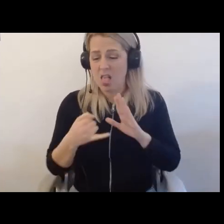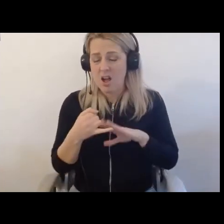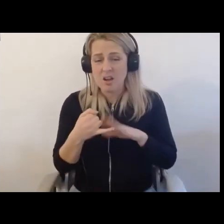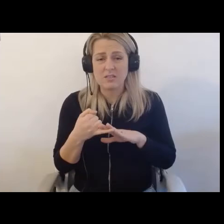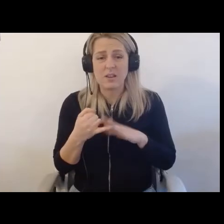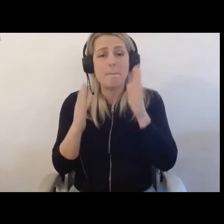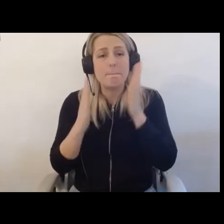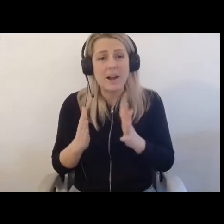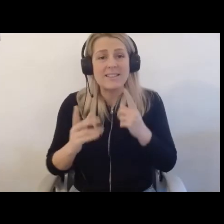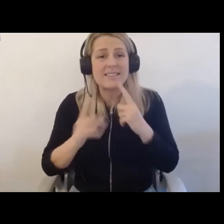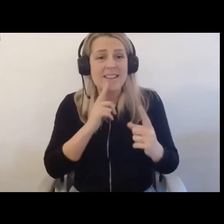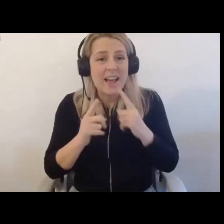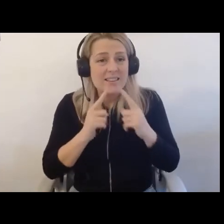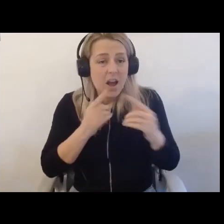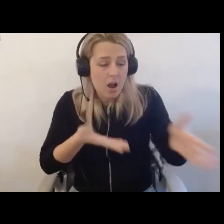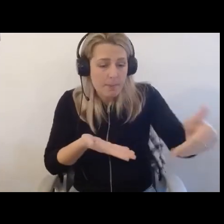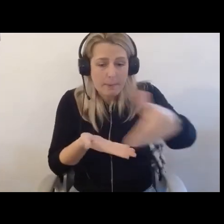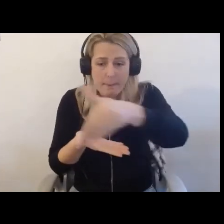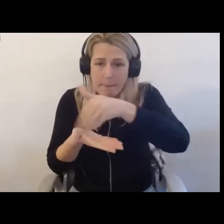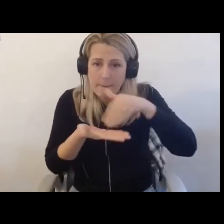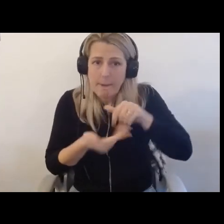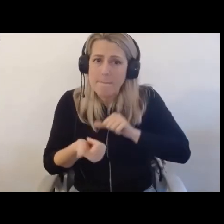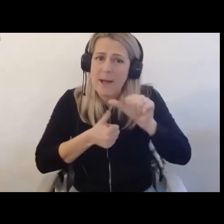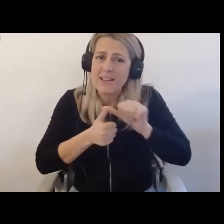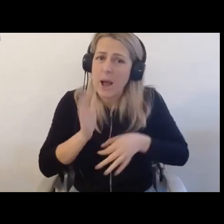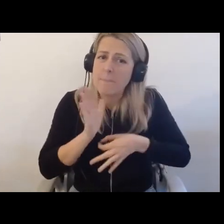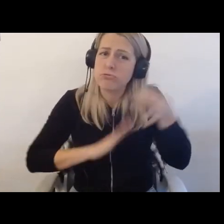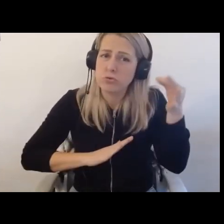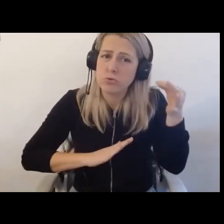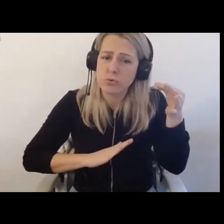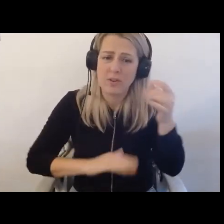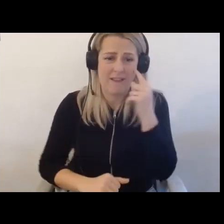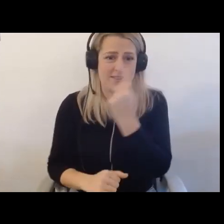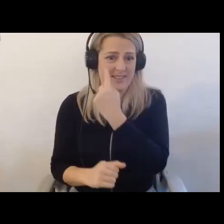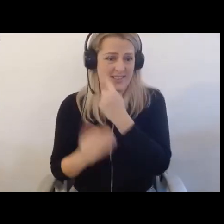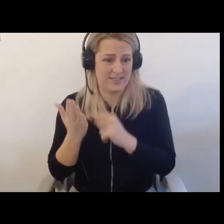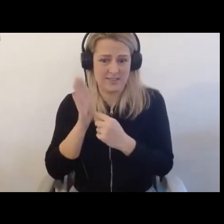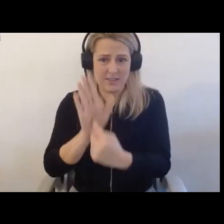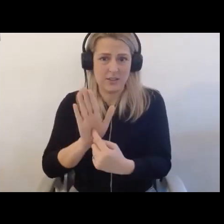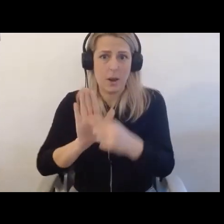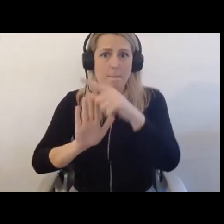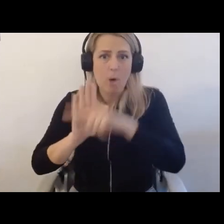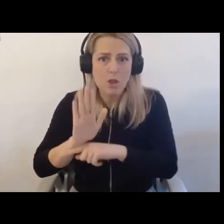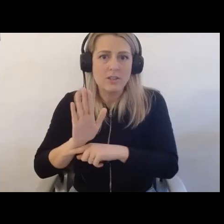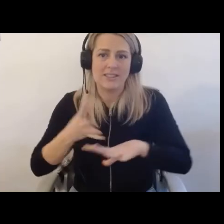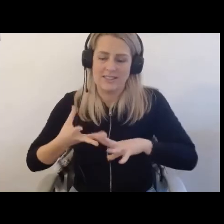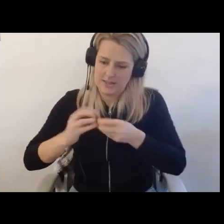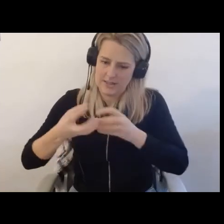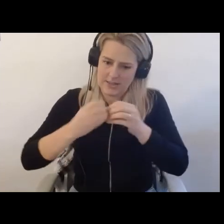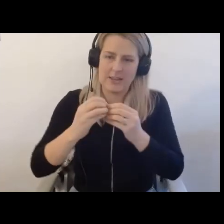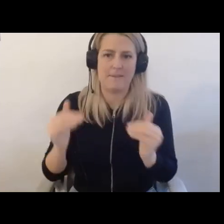better data and evidence that is vital to policy making, identification of learners,